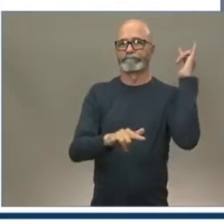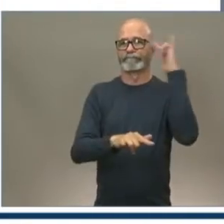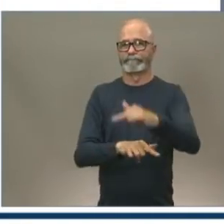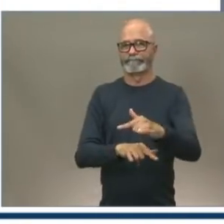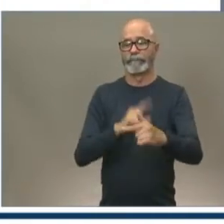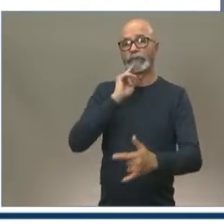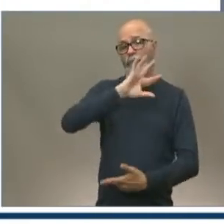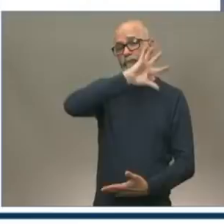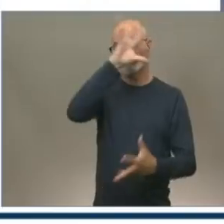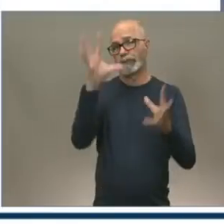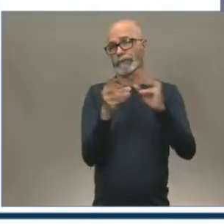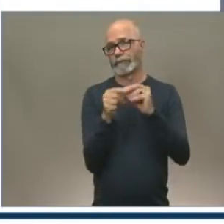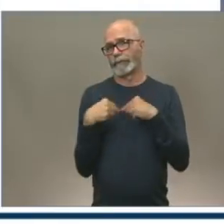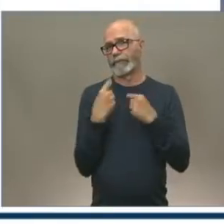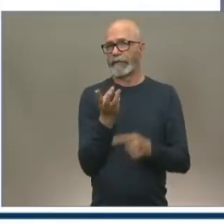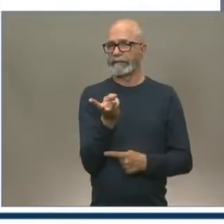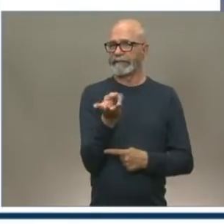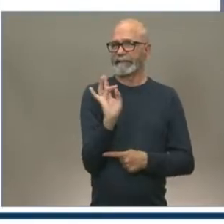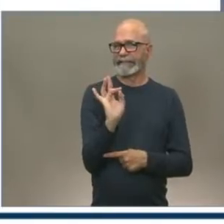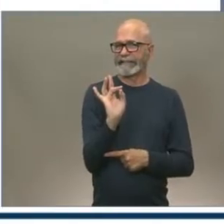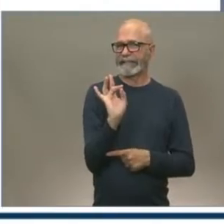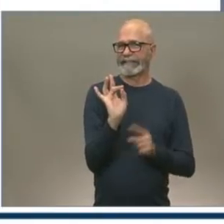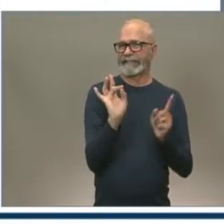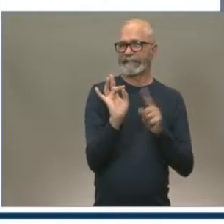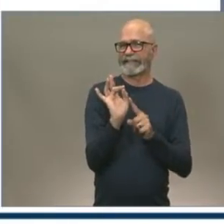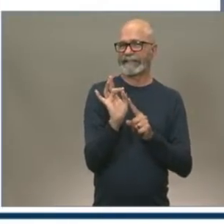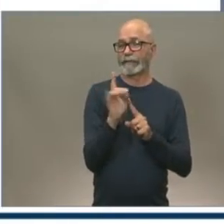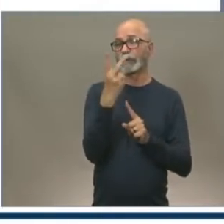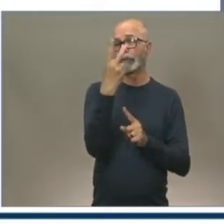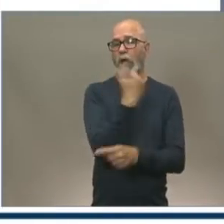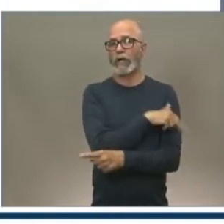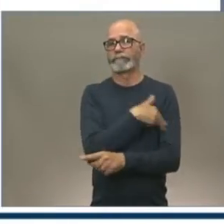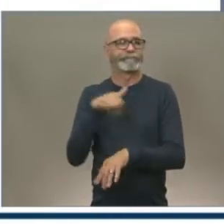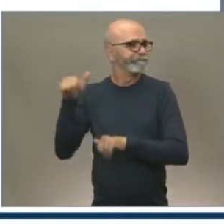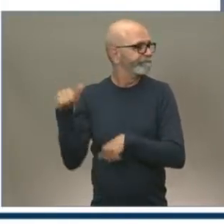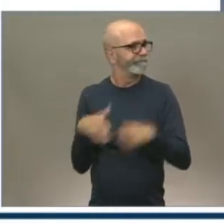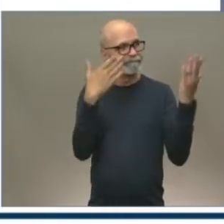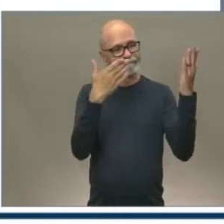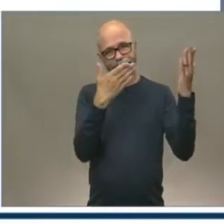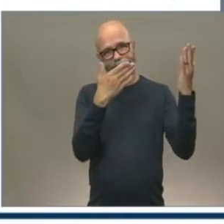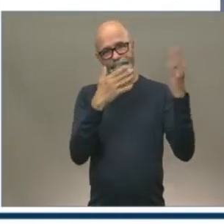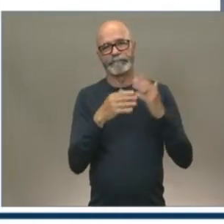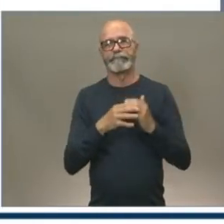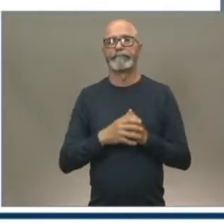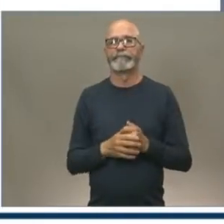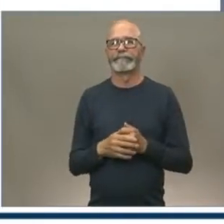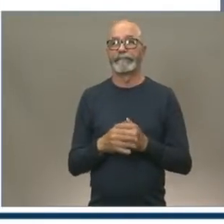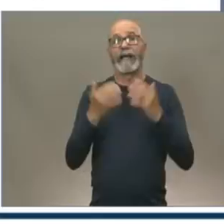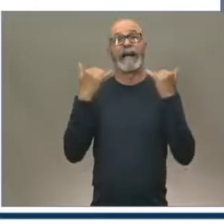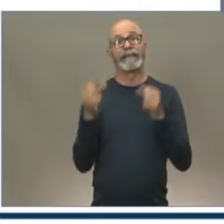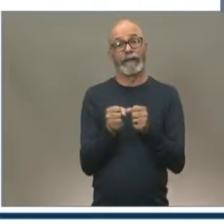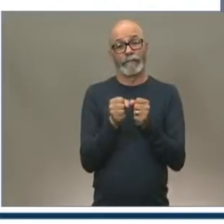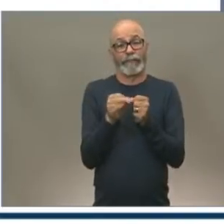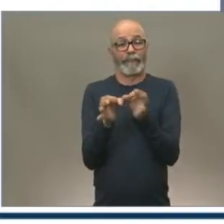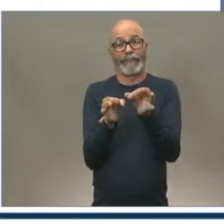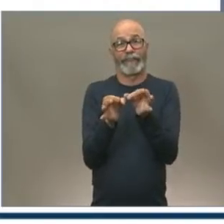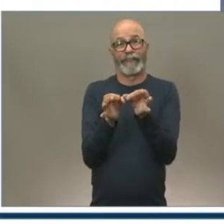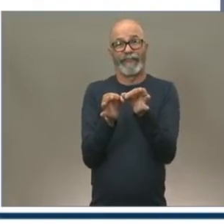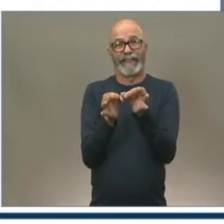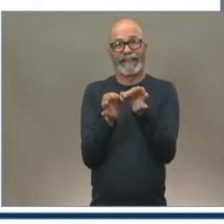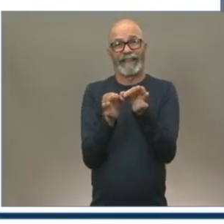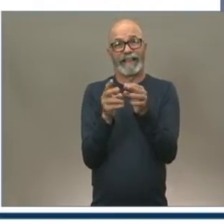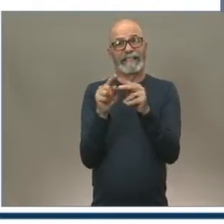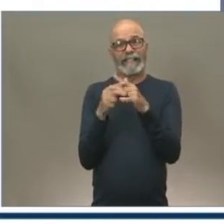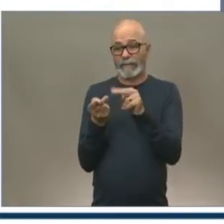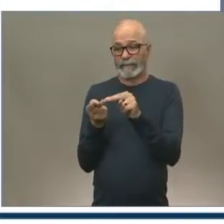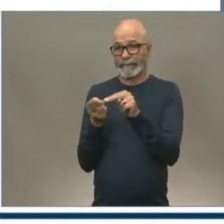of COVID-19 in the province, 2 in hospital. We are concerned about the rising cases in our province, and Dr.